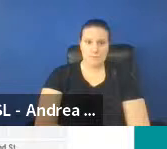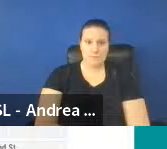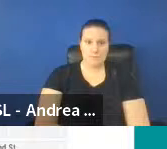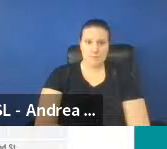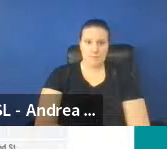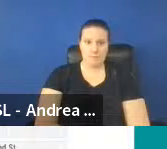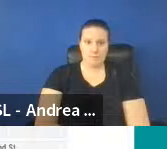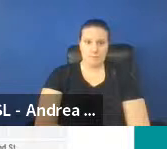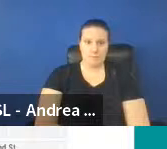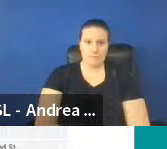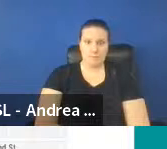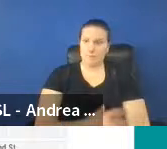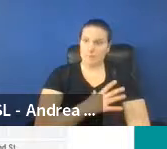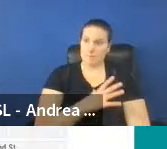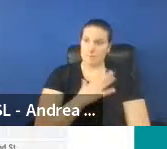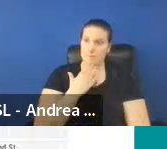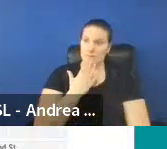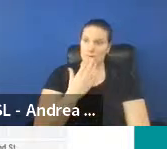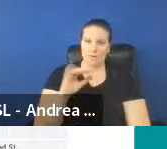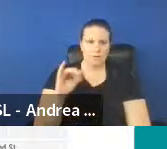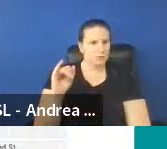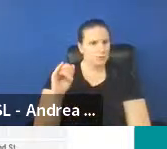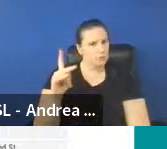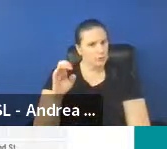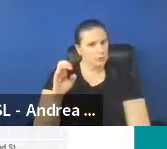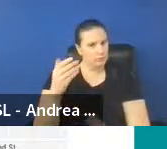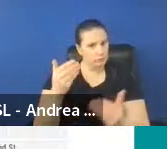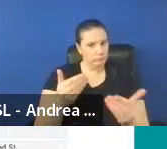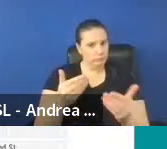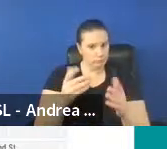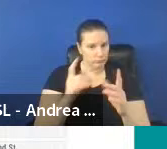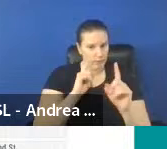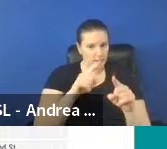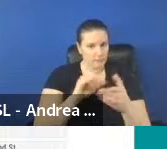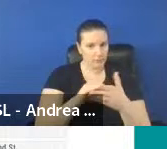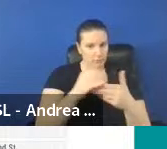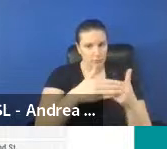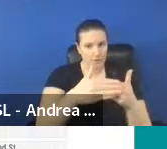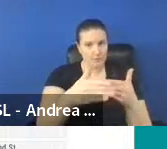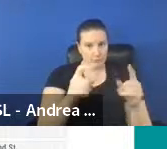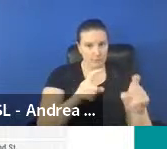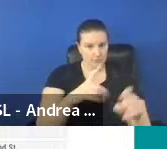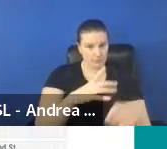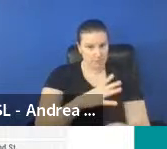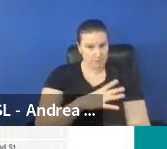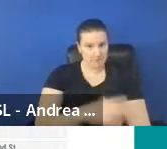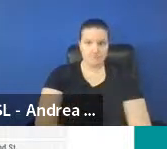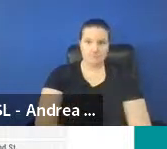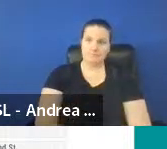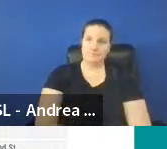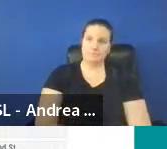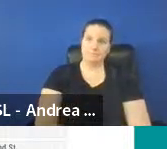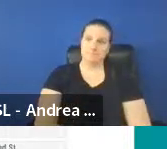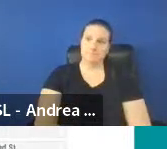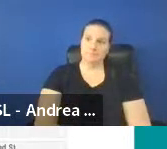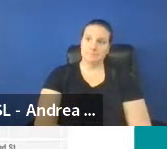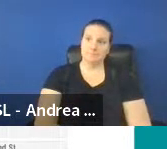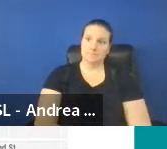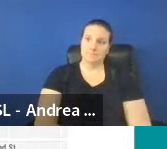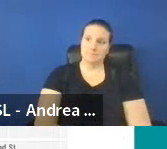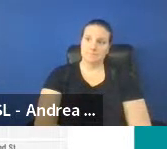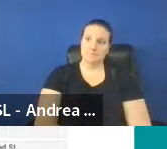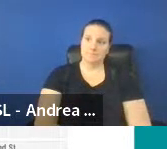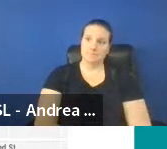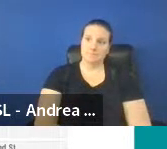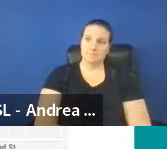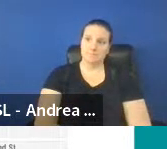Thank you. So Jake, I'll kick it back to you to answer the rest of that question. Yeah, and this is certainly, I